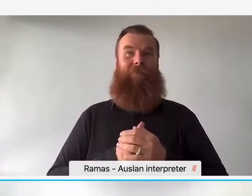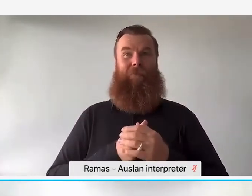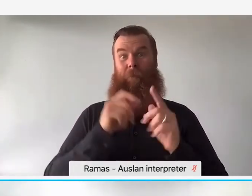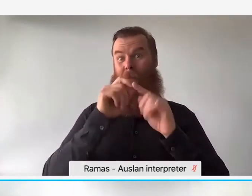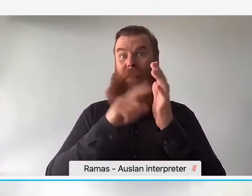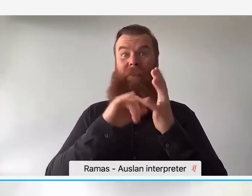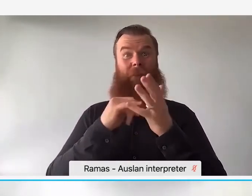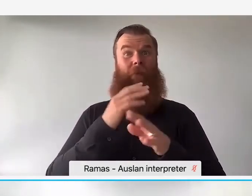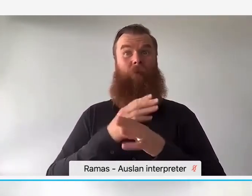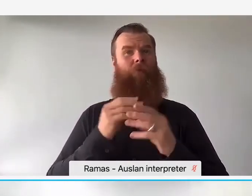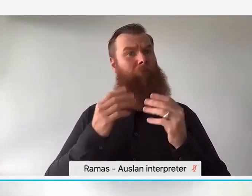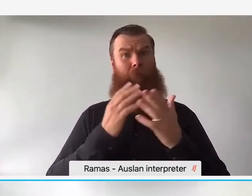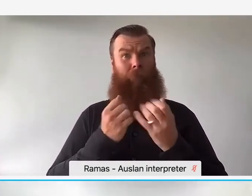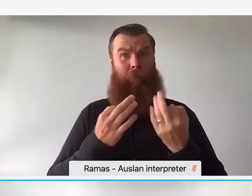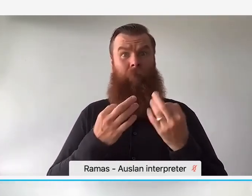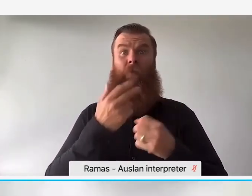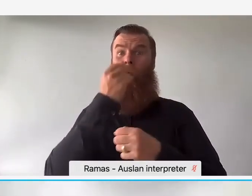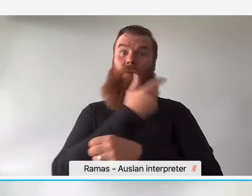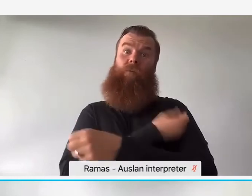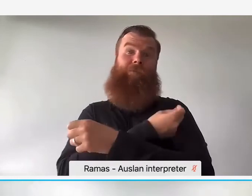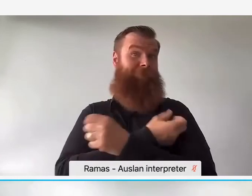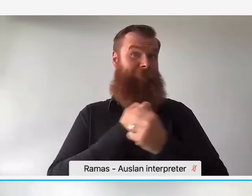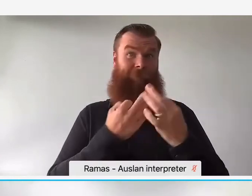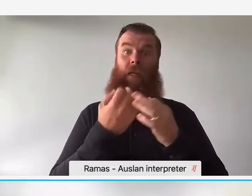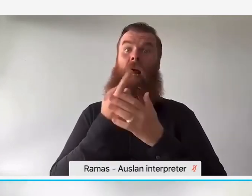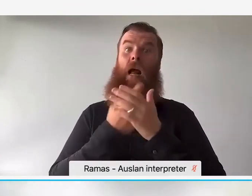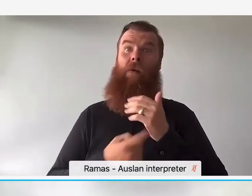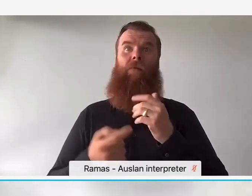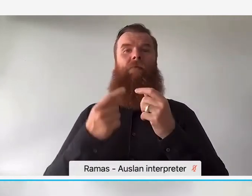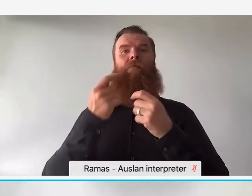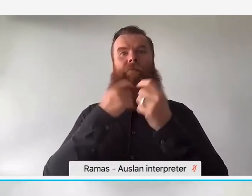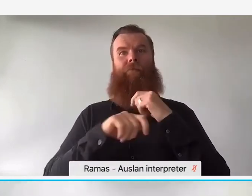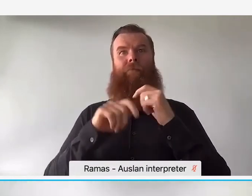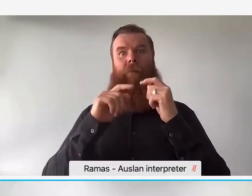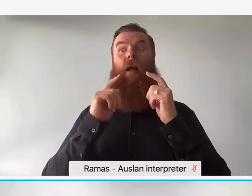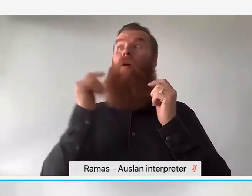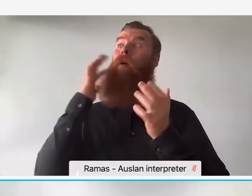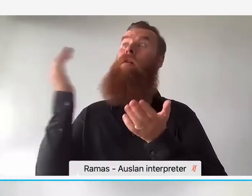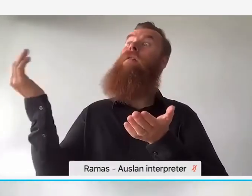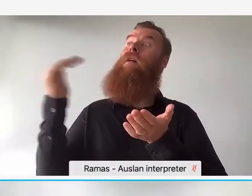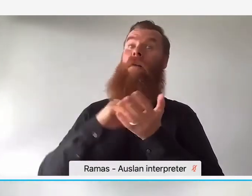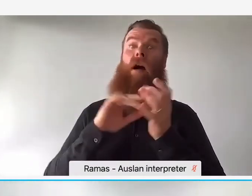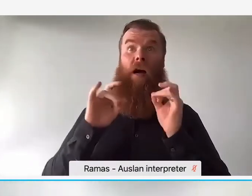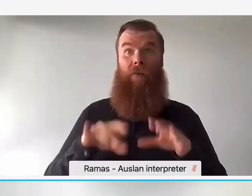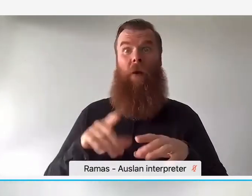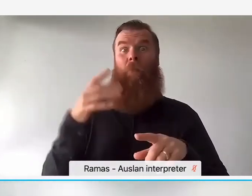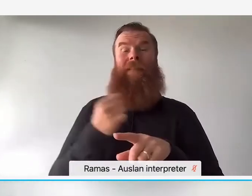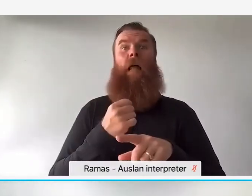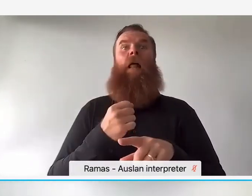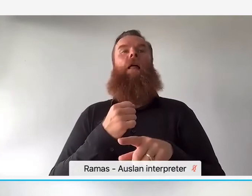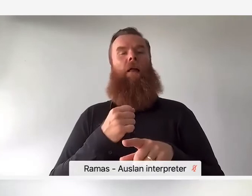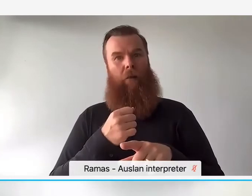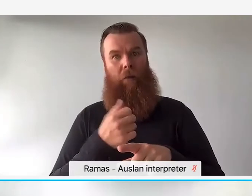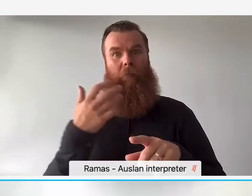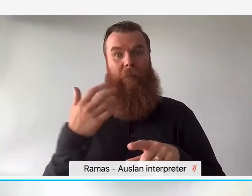which only became evident after their arrival in Australia. As this is a mandatory requirement for working in a Bolton Clark